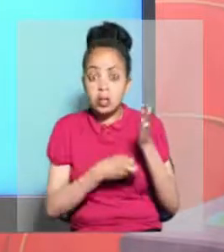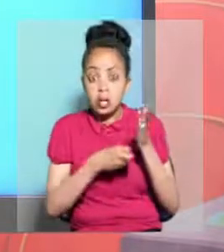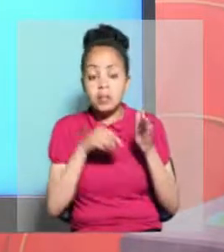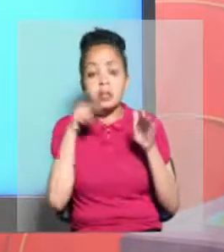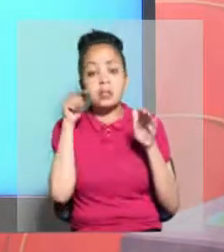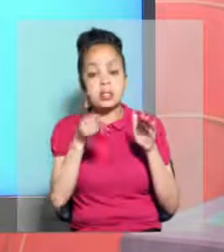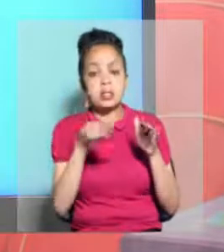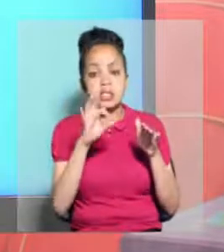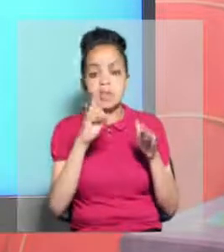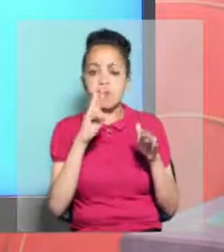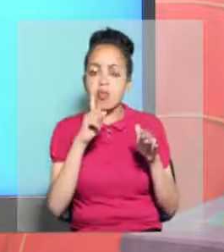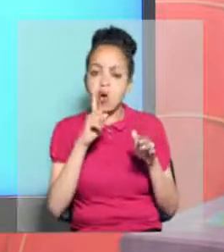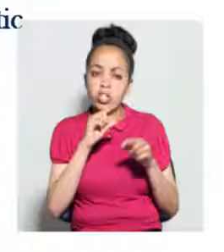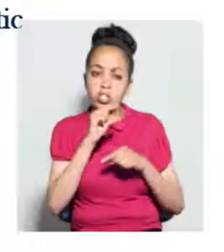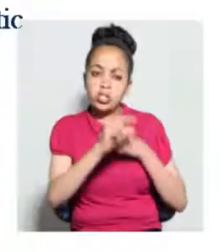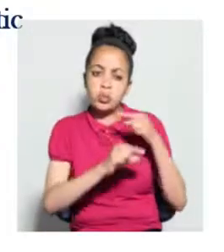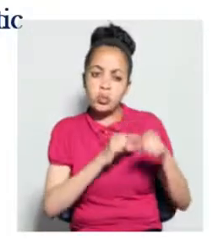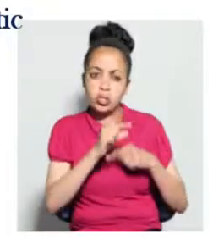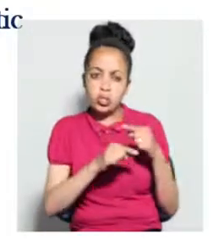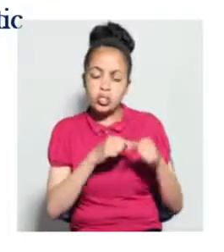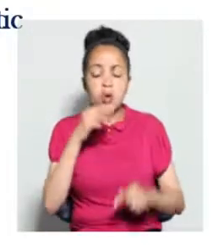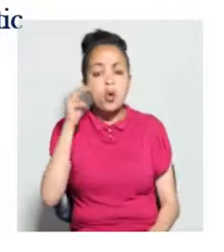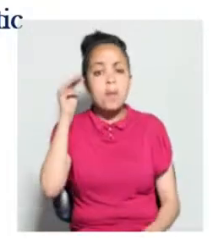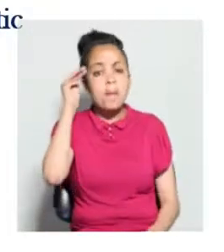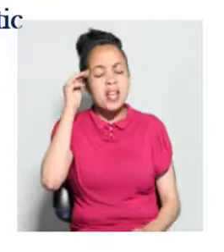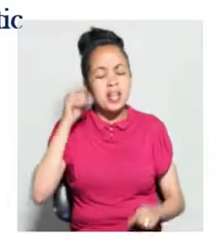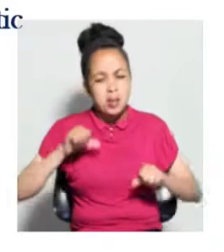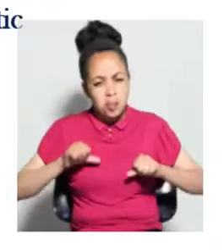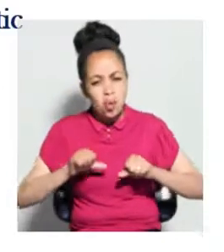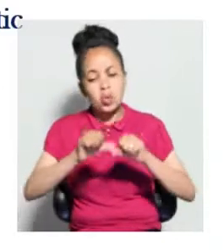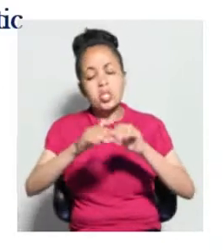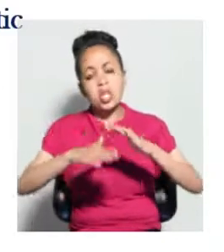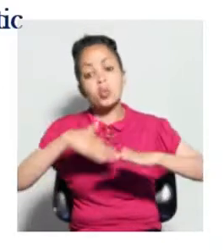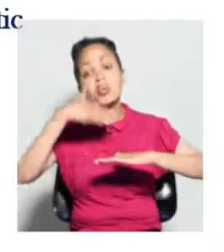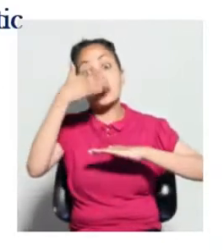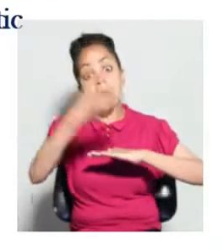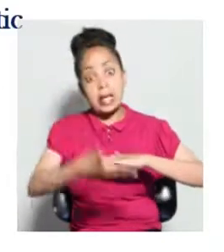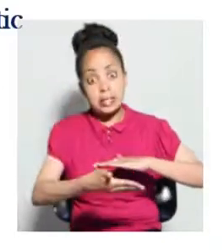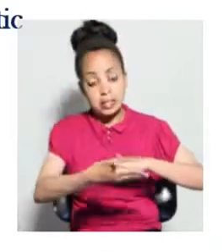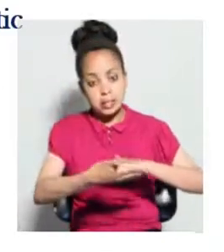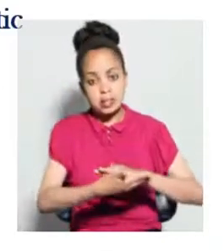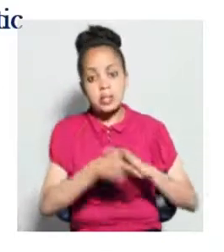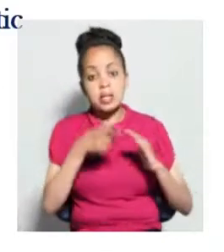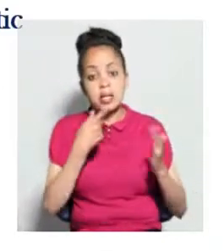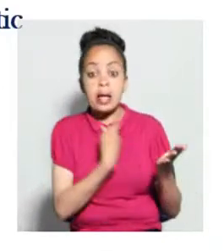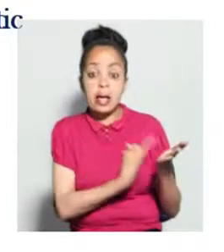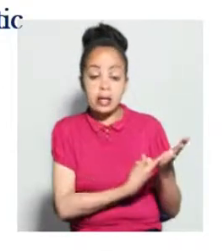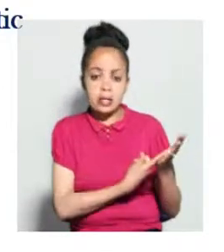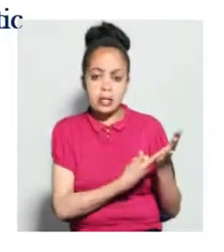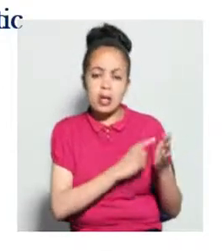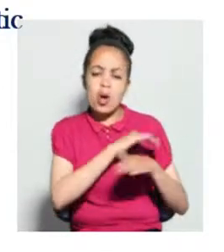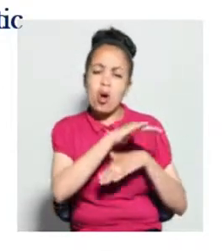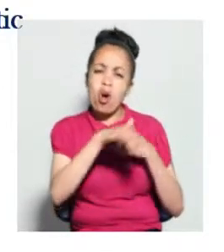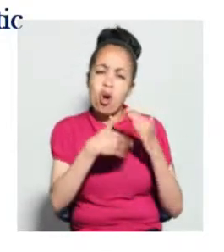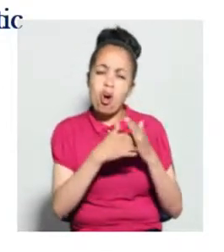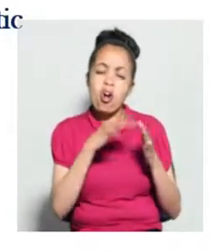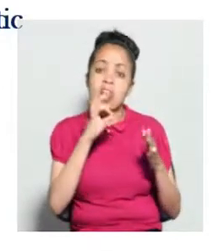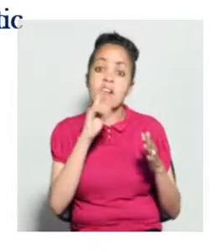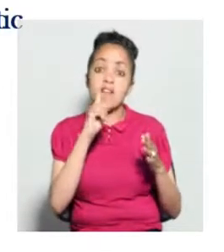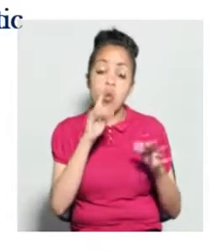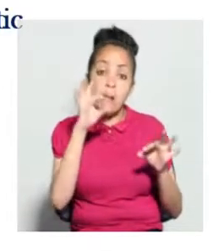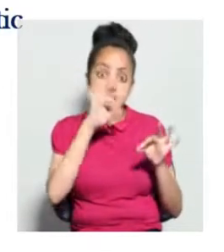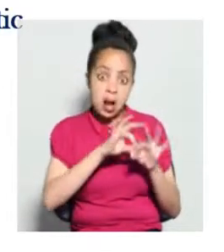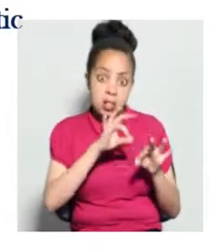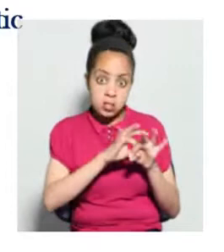generation. So, Mendel proceed to the next one. Here, all the F1 plants